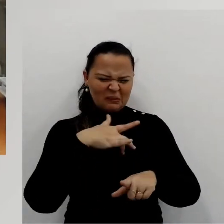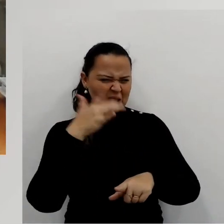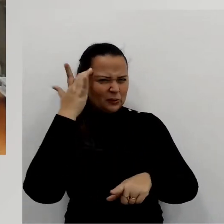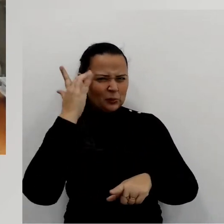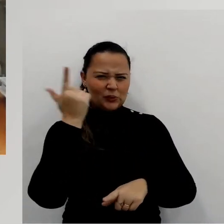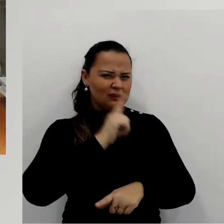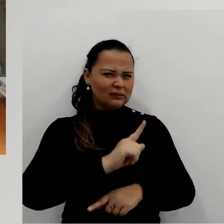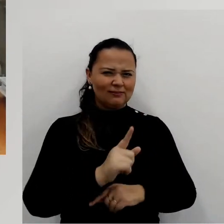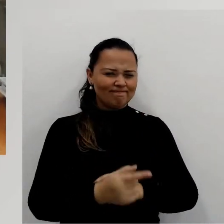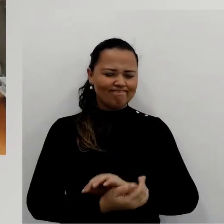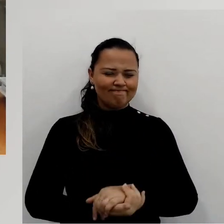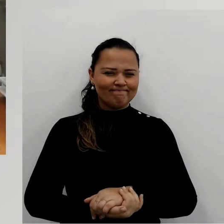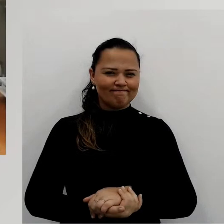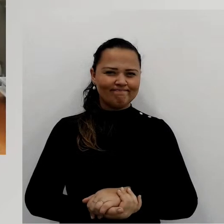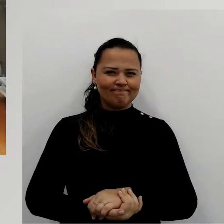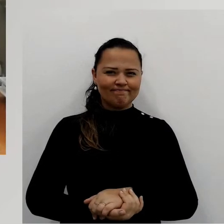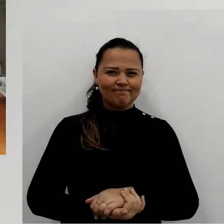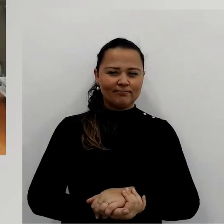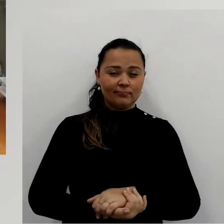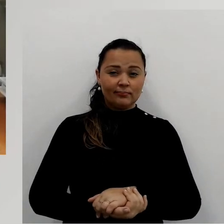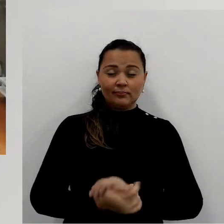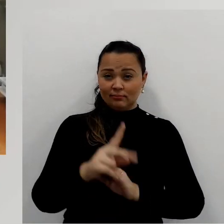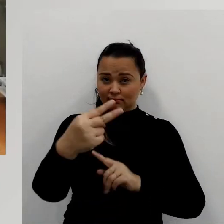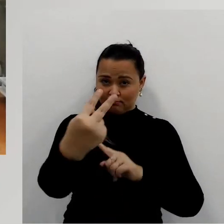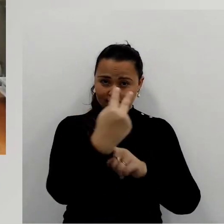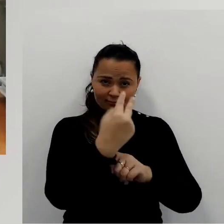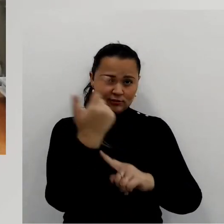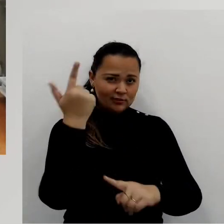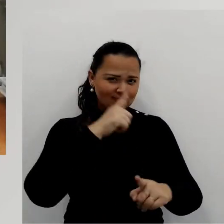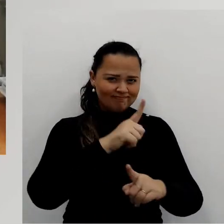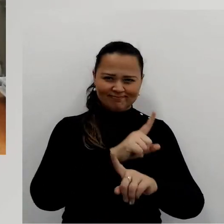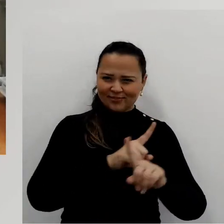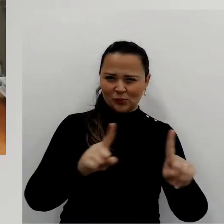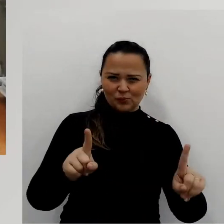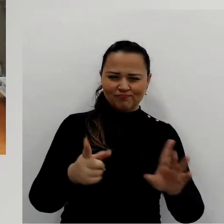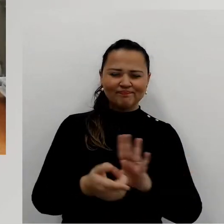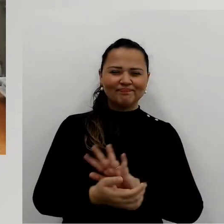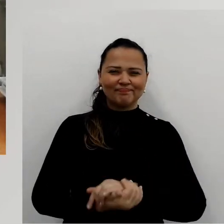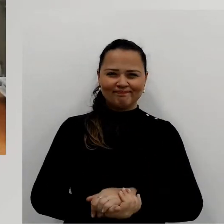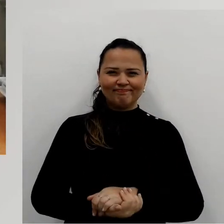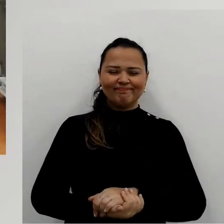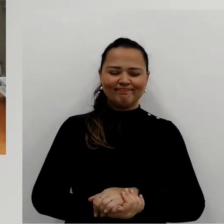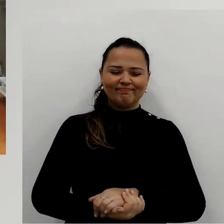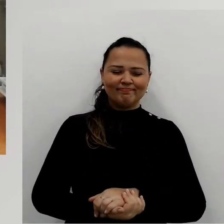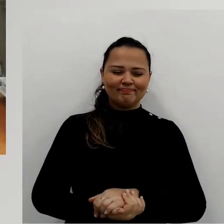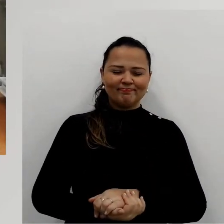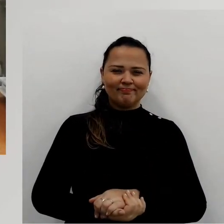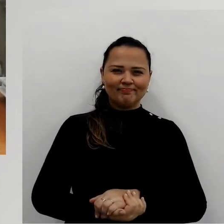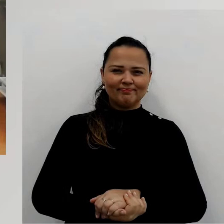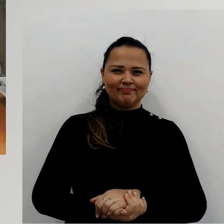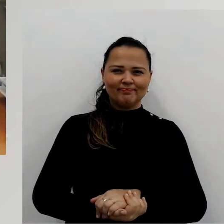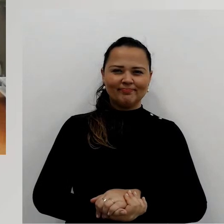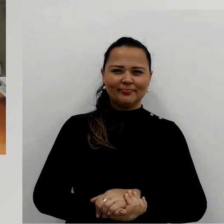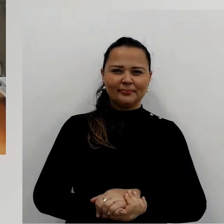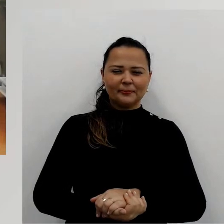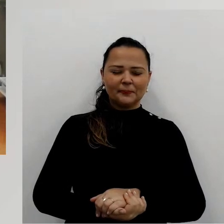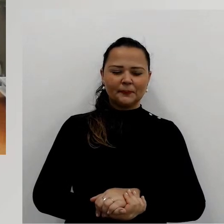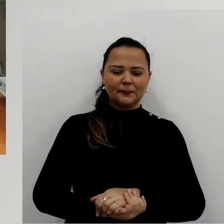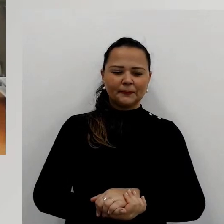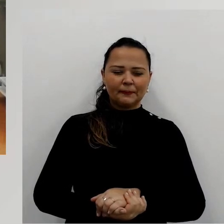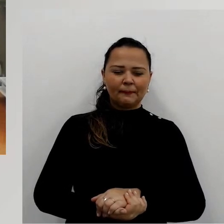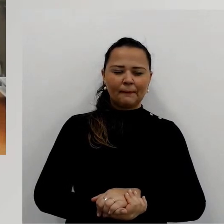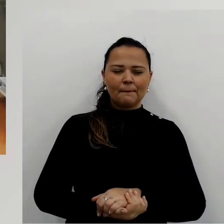You can't see this, can you? No. No, not yet. So whoever has the